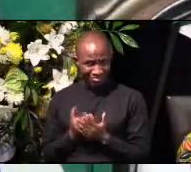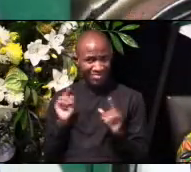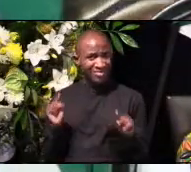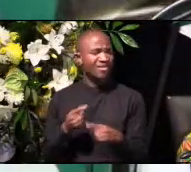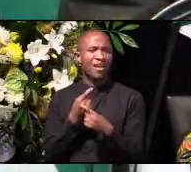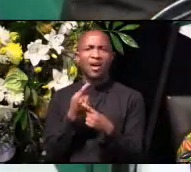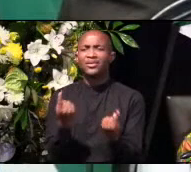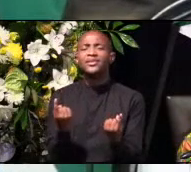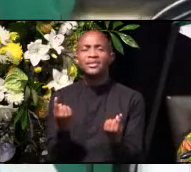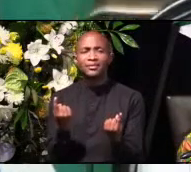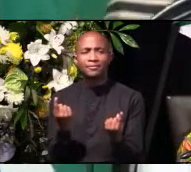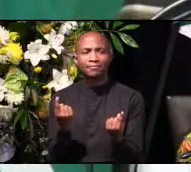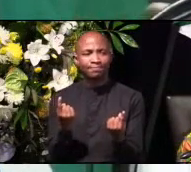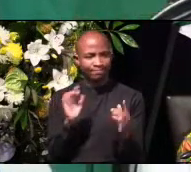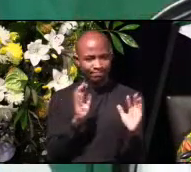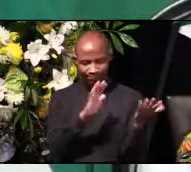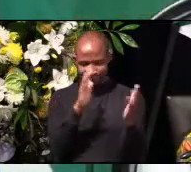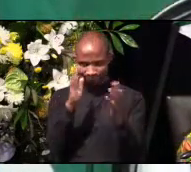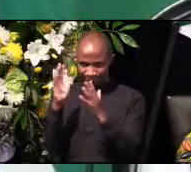or incompetence